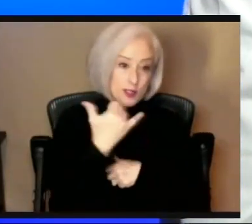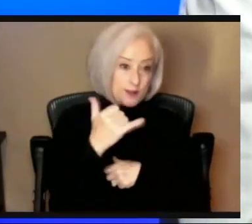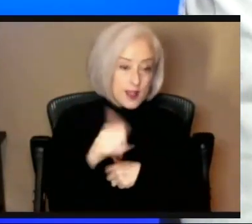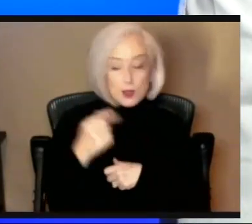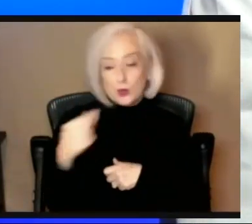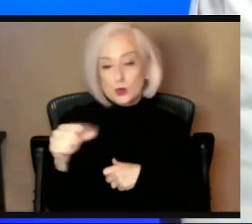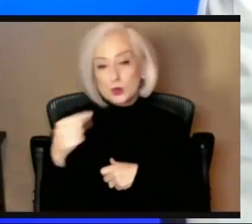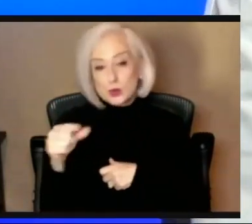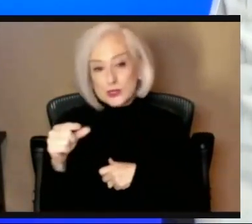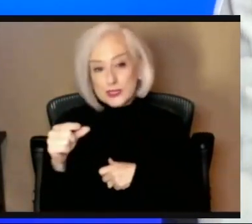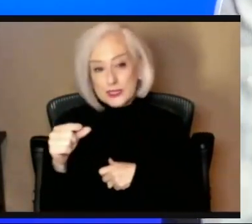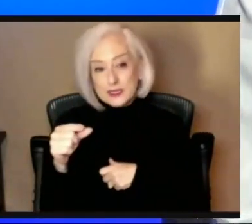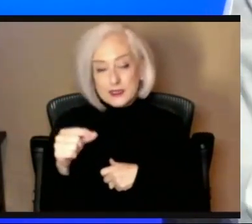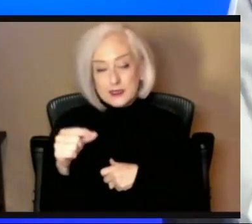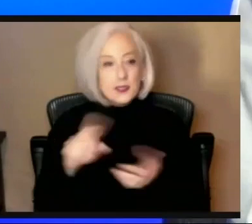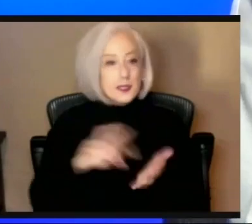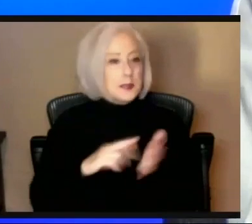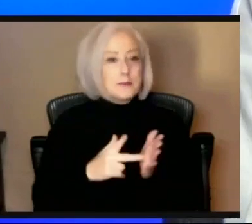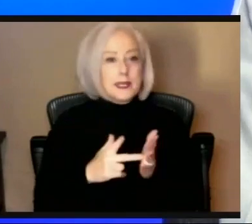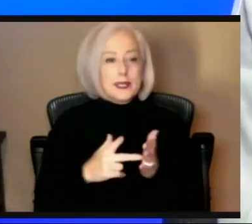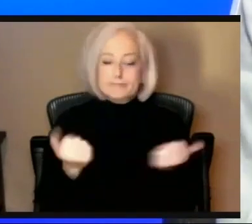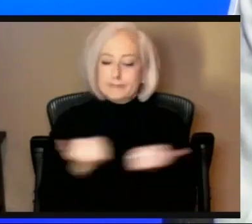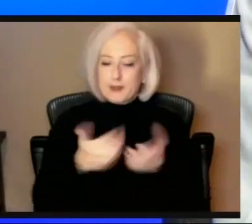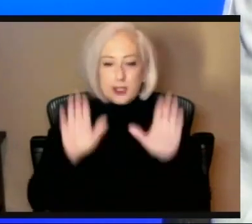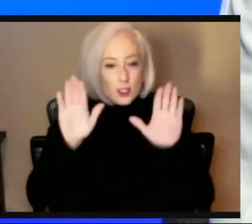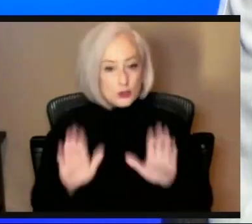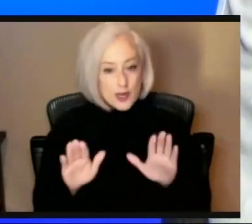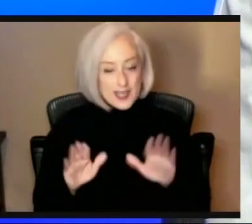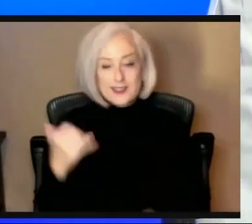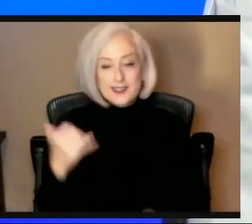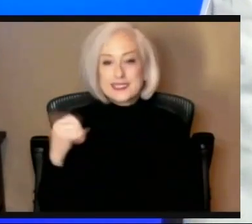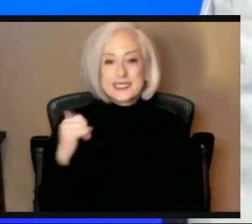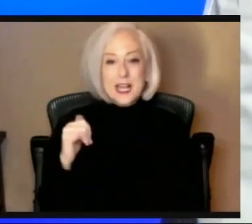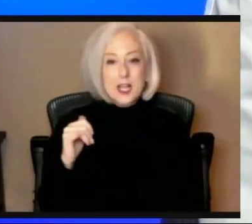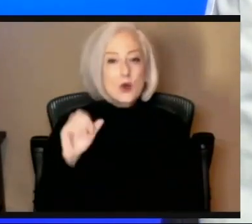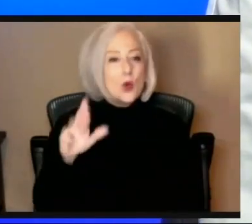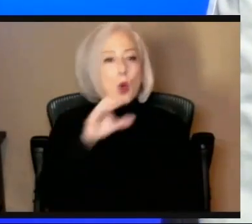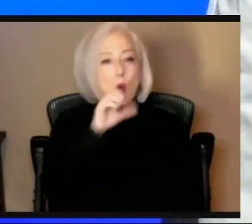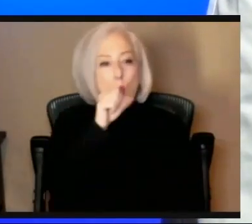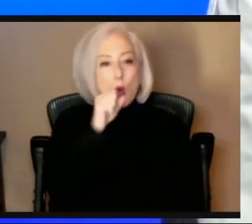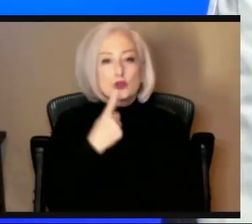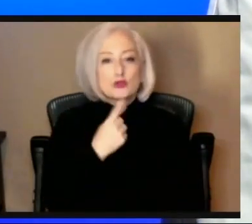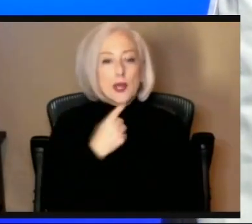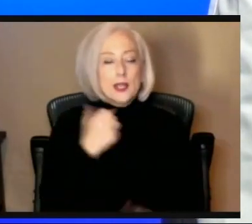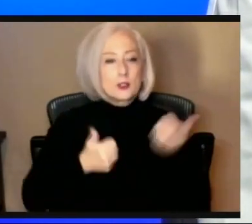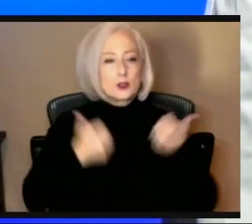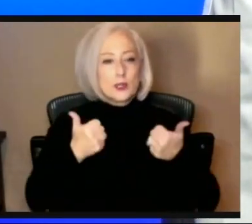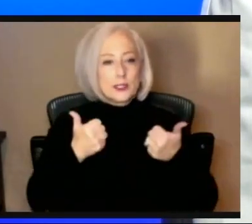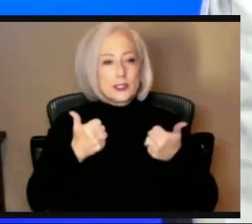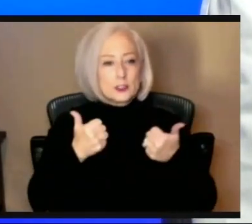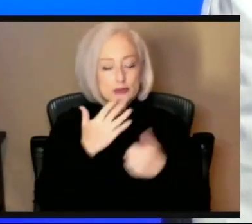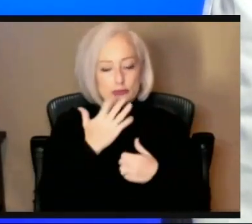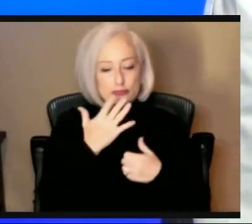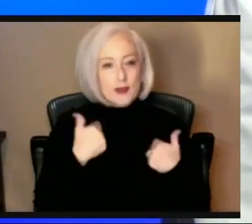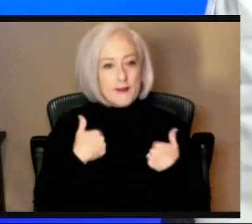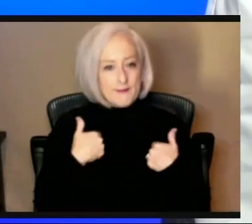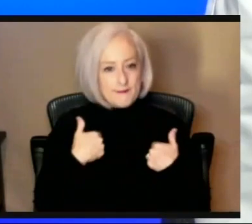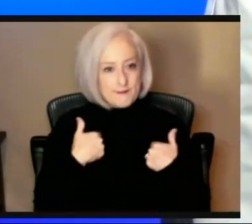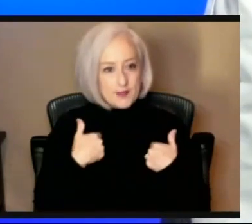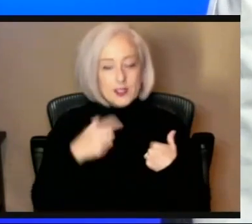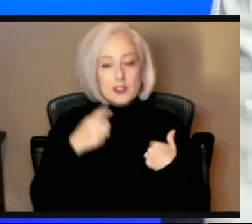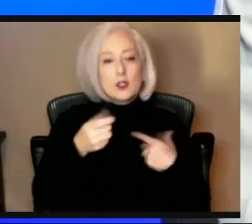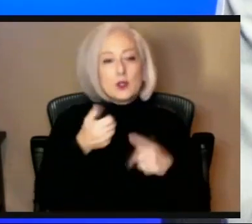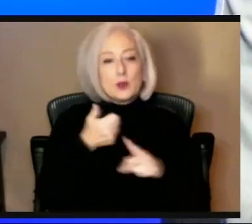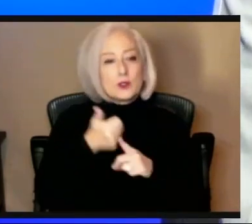means all things are great, the yellow zone, or the orange or red zone? Here in the metropolitan area, both Wyandotte County